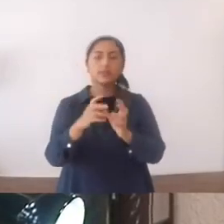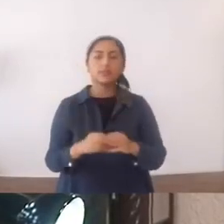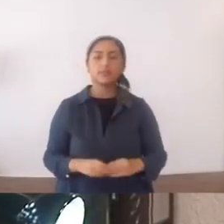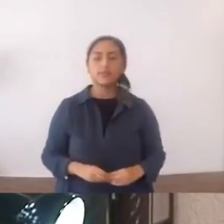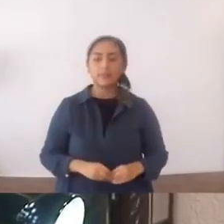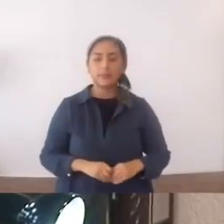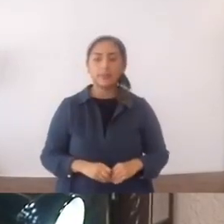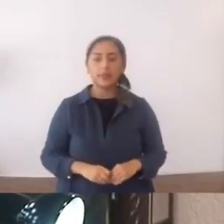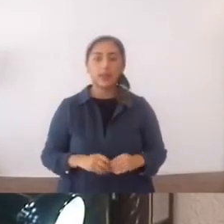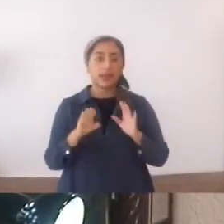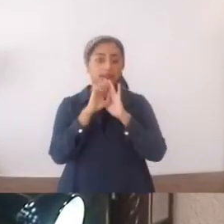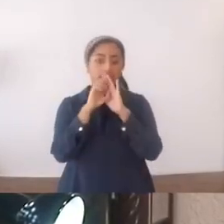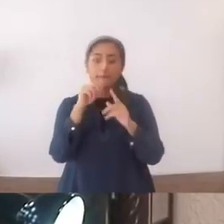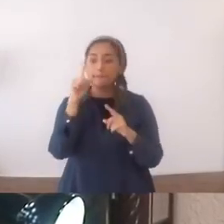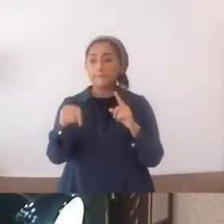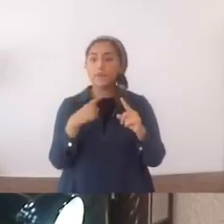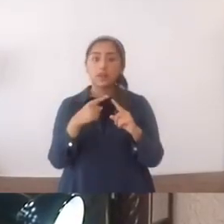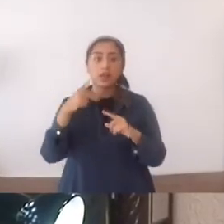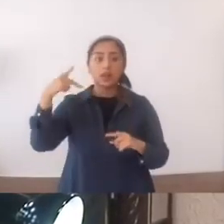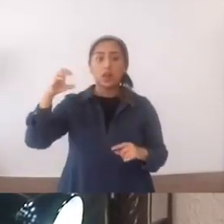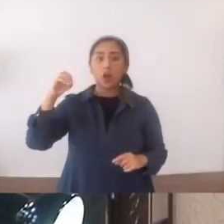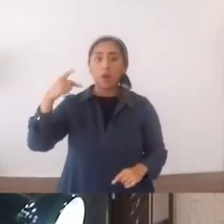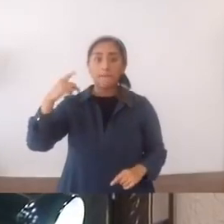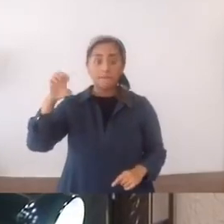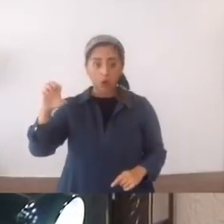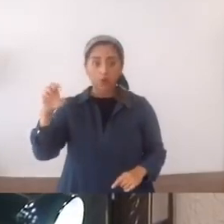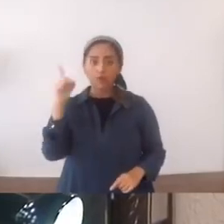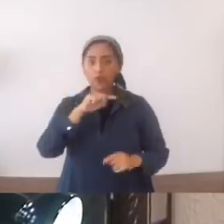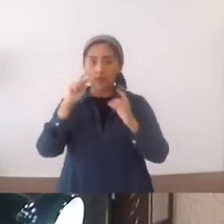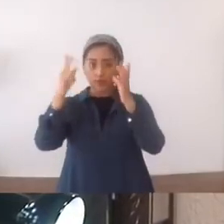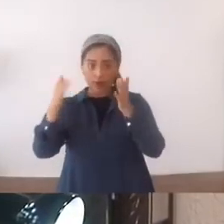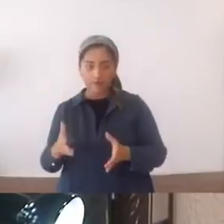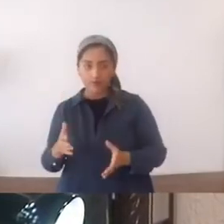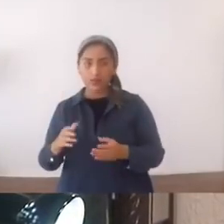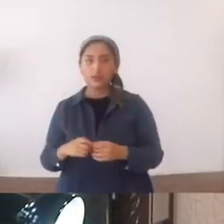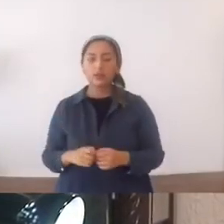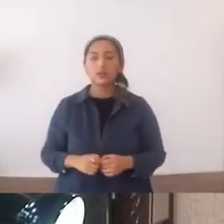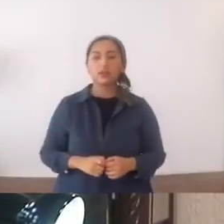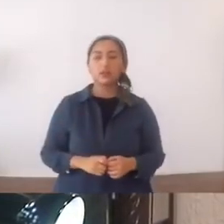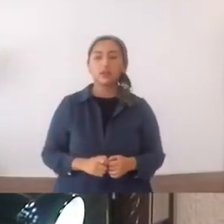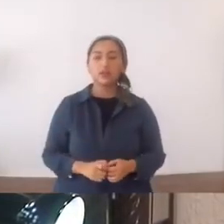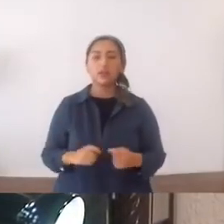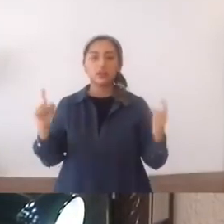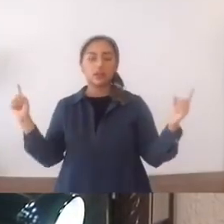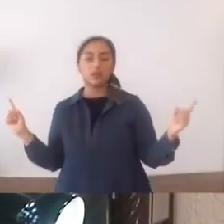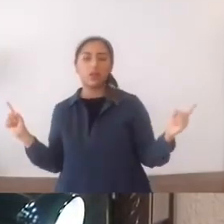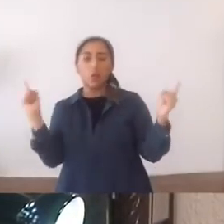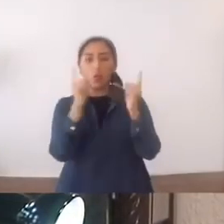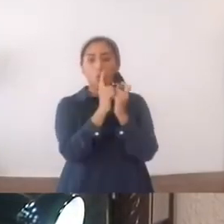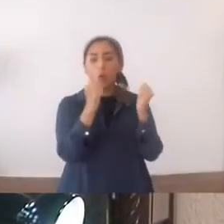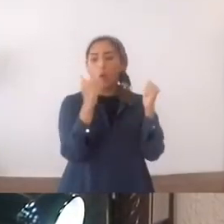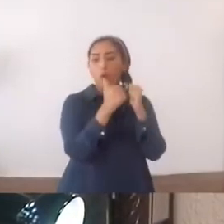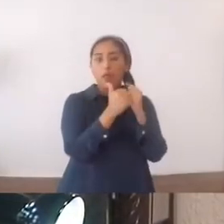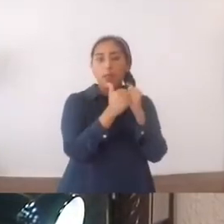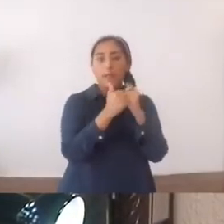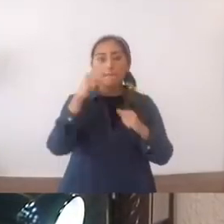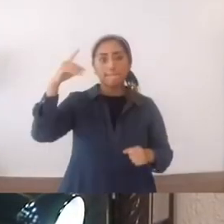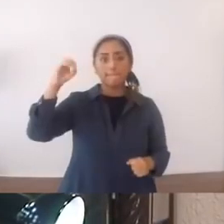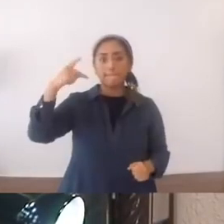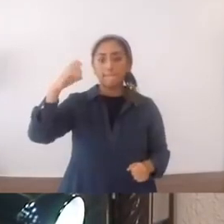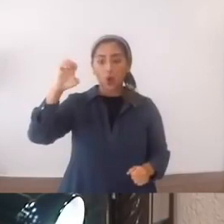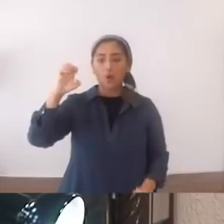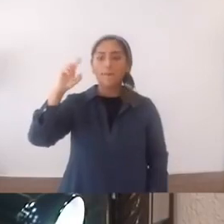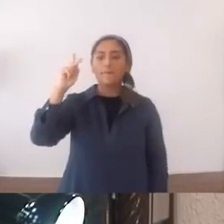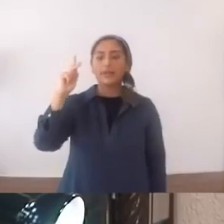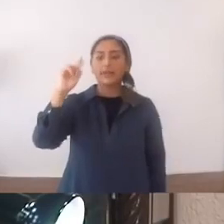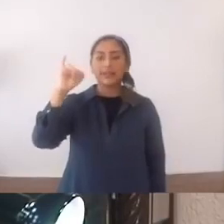información. we have been given step by step all the Por information. ejemplo, cuando el Papa Francisco, el falso profeta, For example, when the Pope Francisco, the fake se prophet, unió